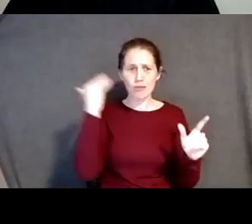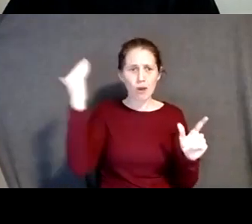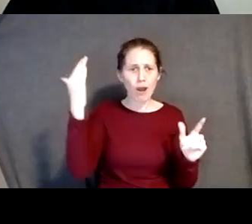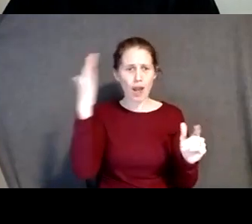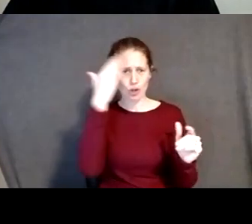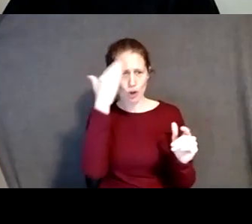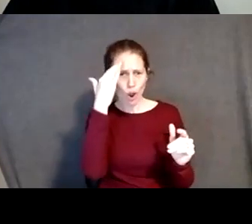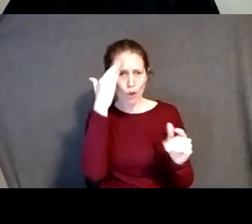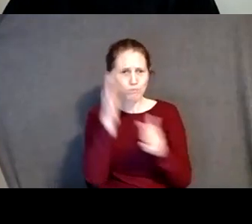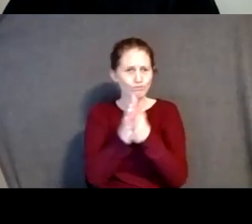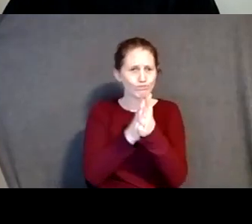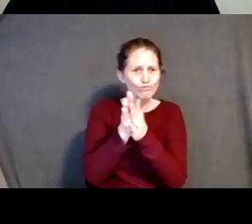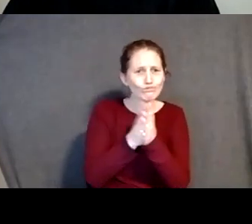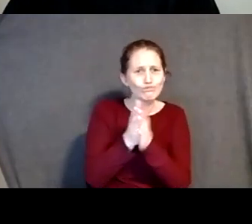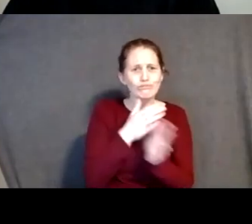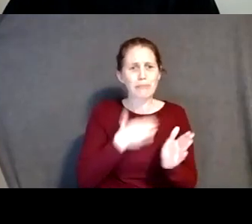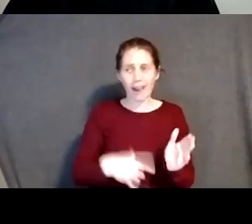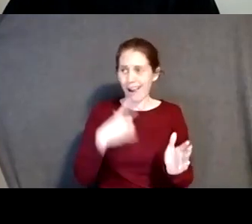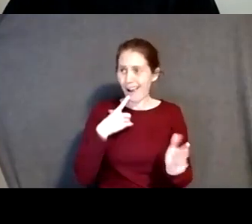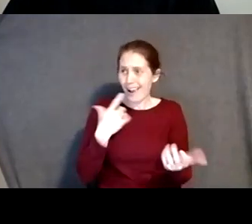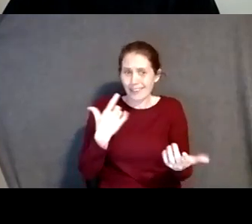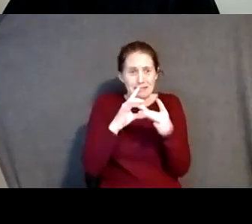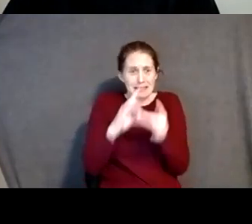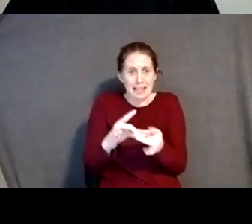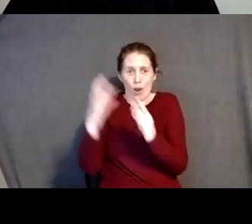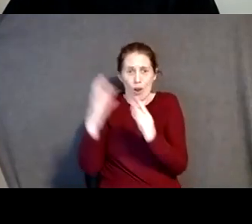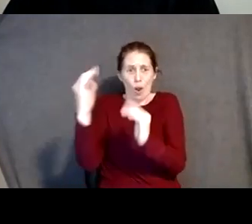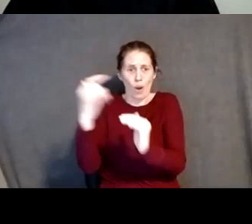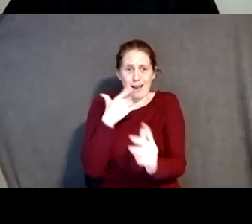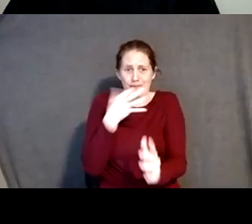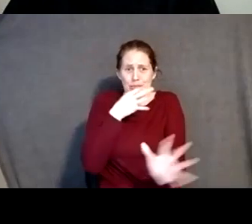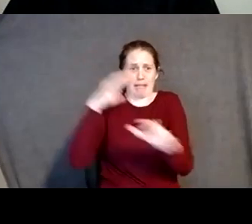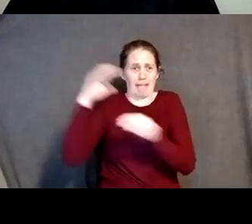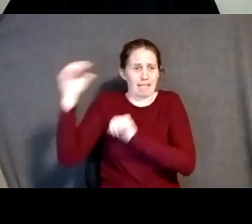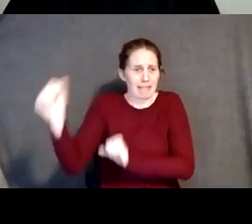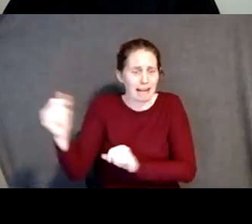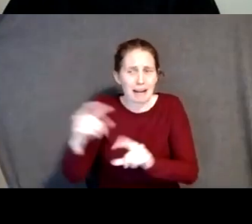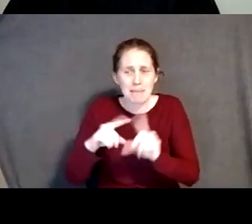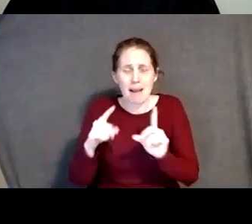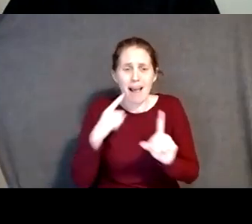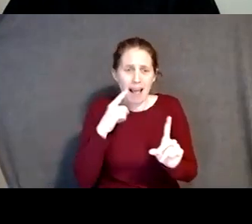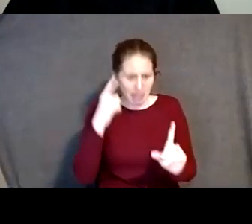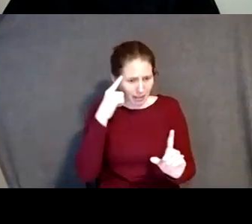their passion gives me hope. I'm about to leave the scene. But